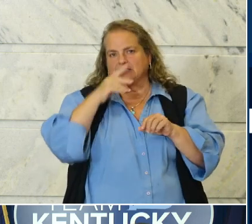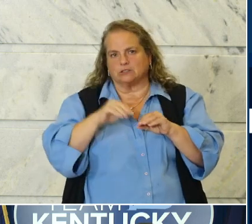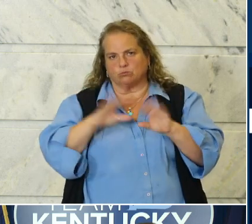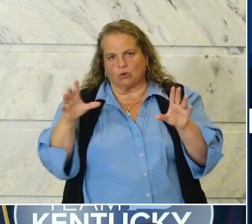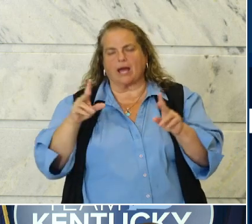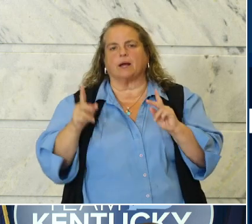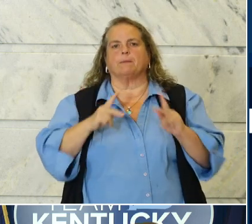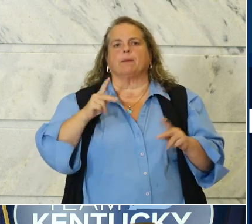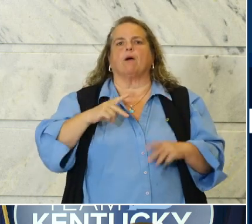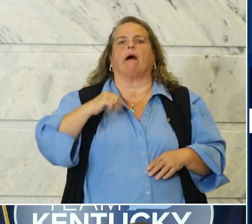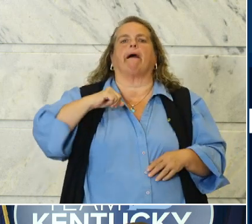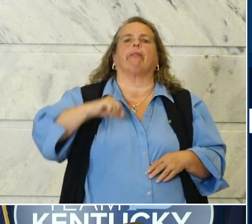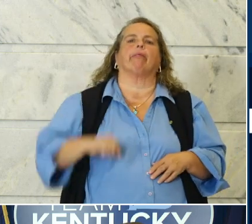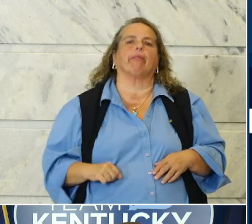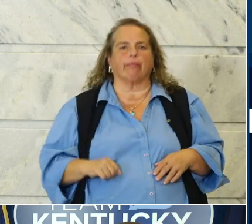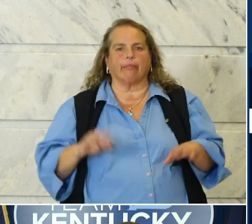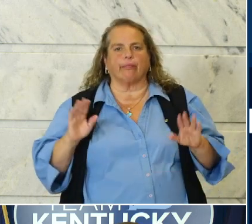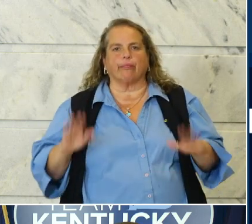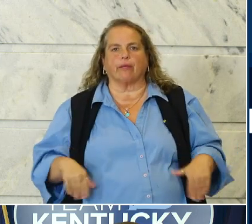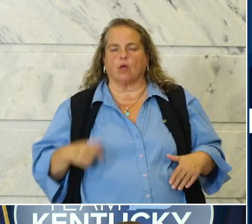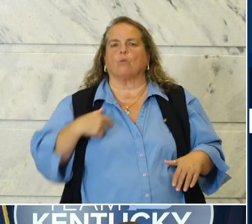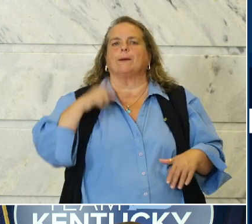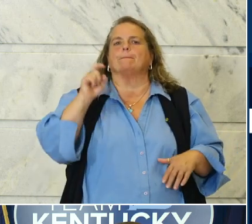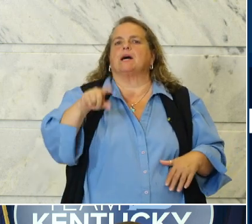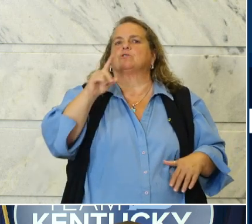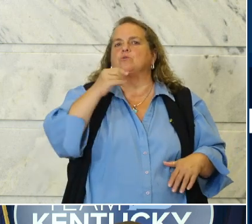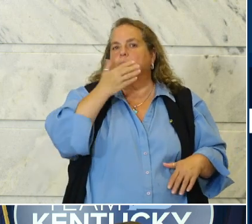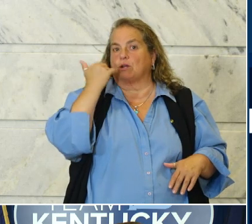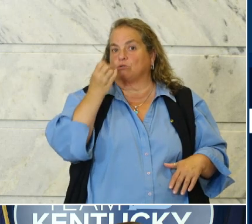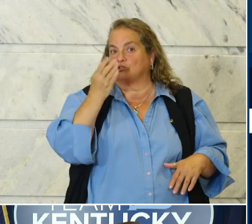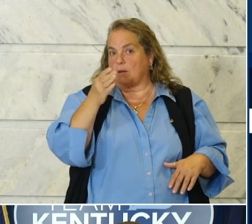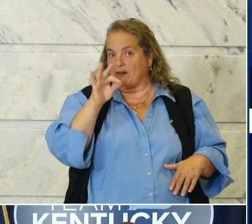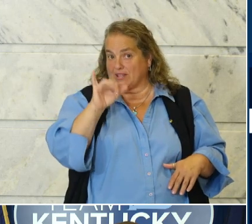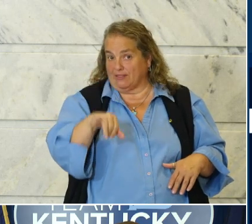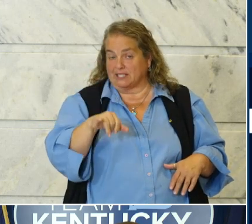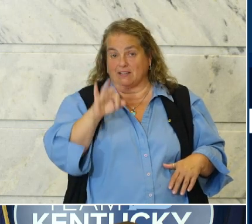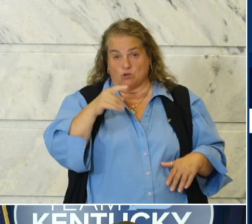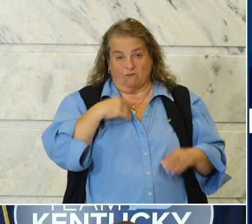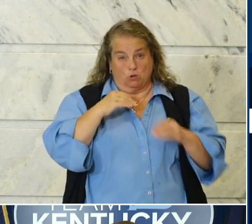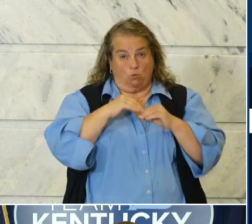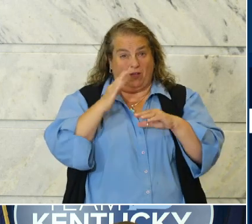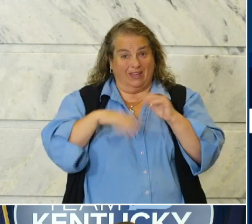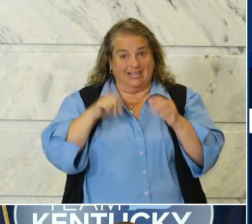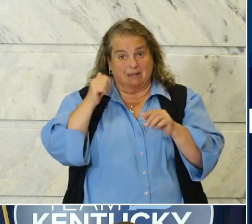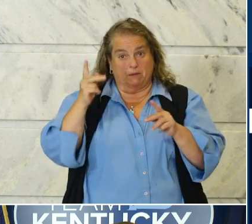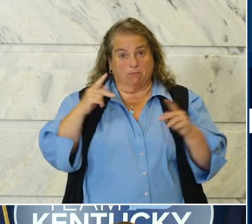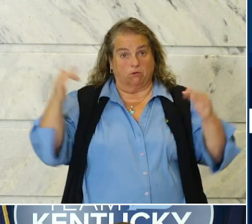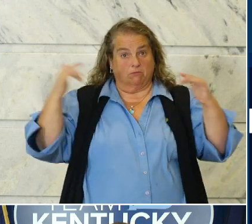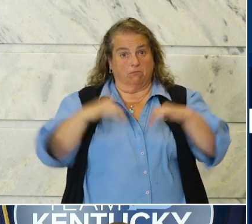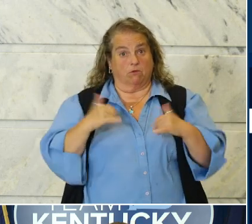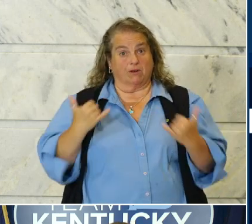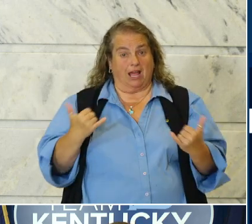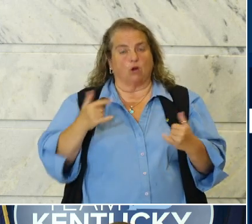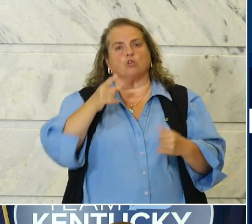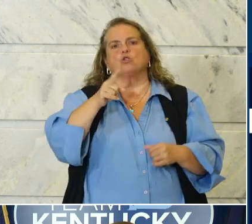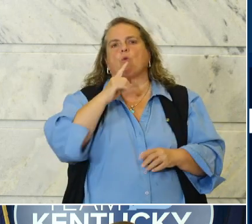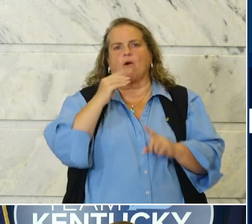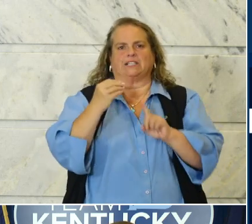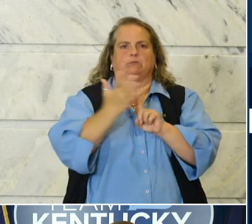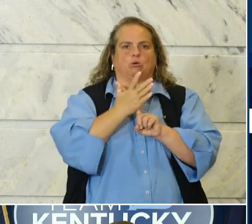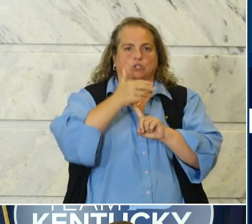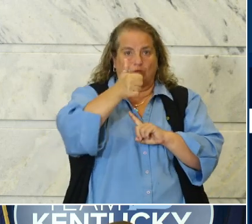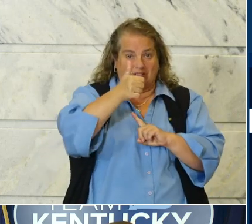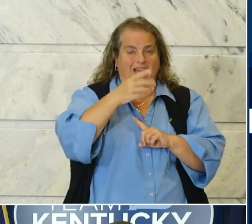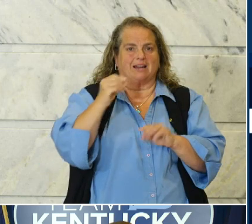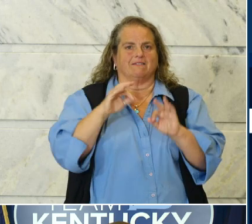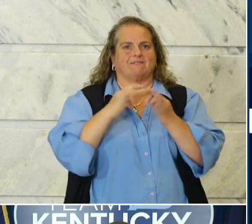guards down. We need to do a better job of this. And folks, if you're having more than 10 people over right now, you're exposing yourself and your family